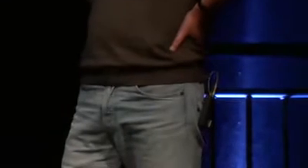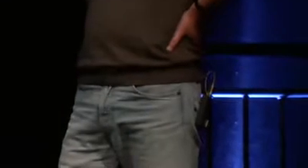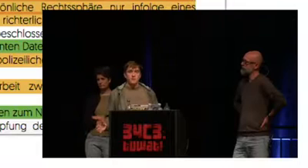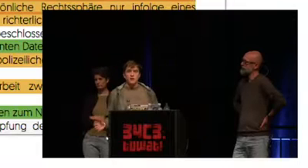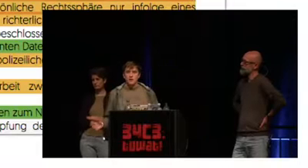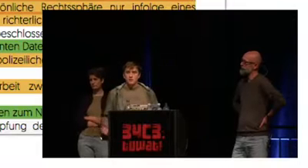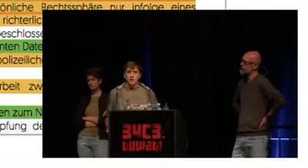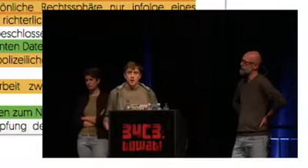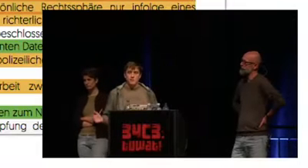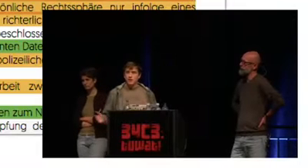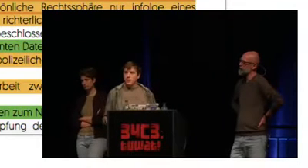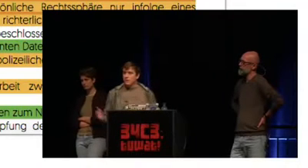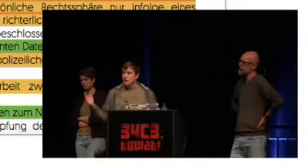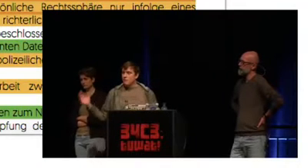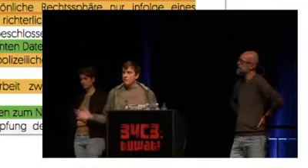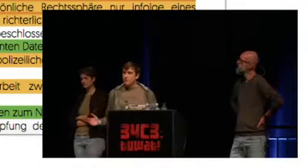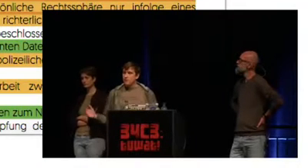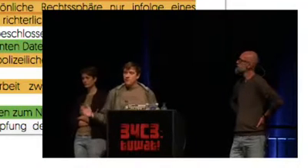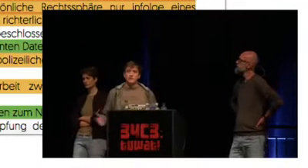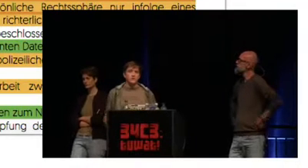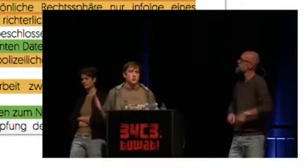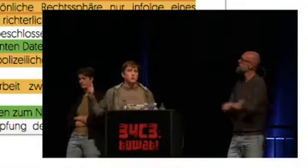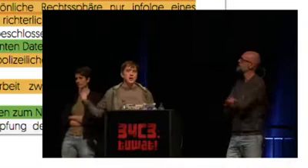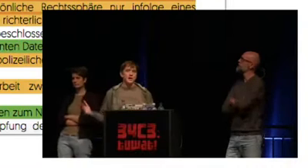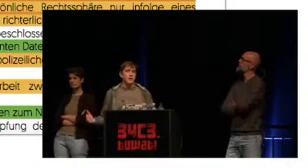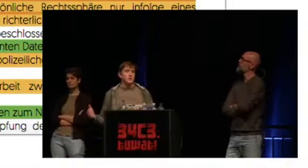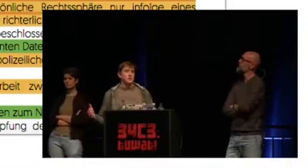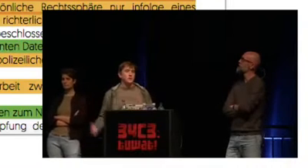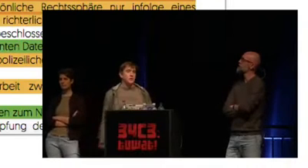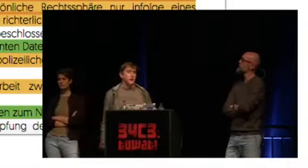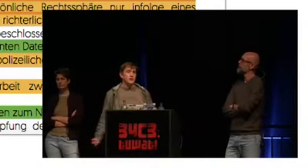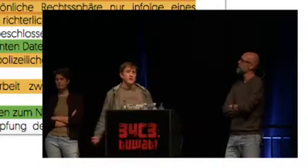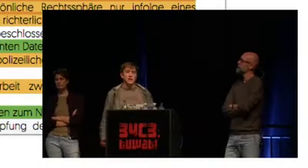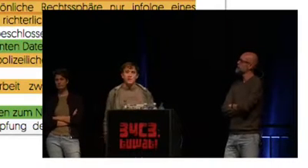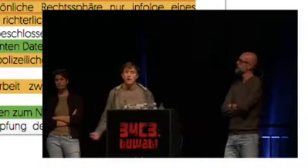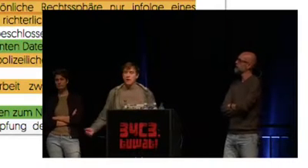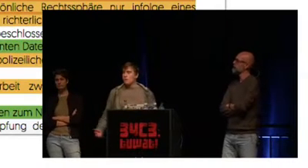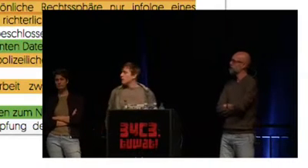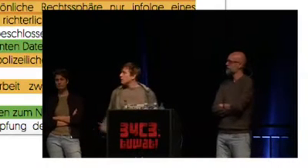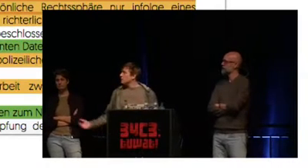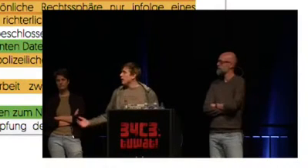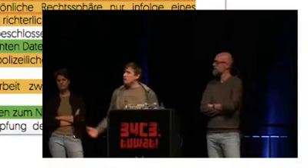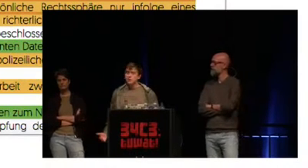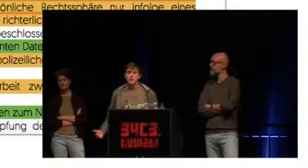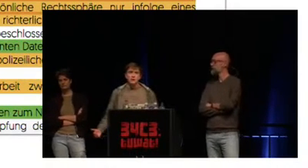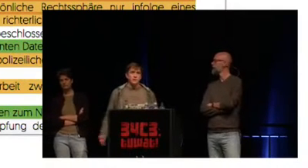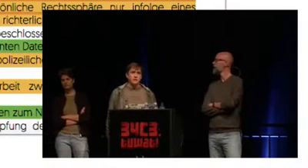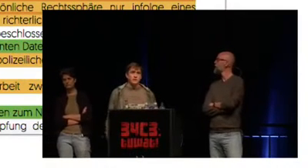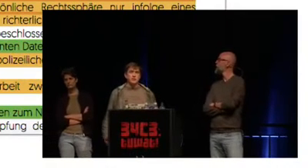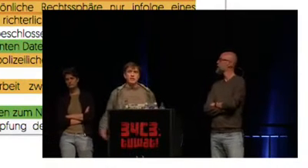Since very shortly we have a new government, and when the coalition papers were released,